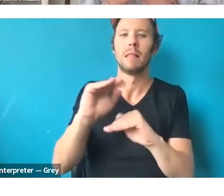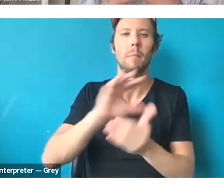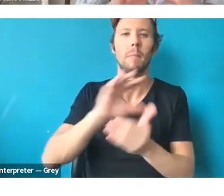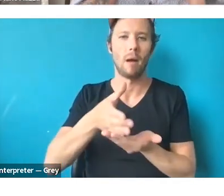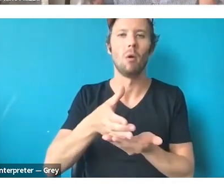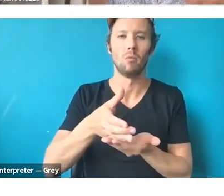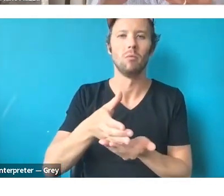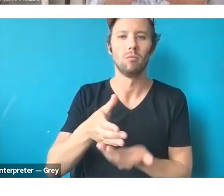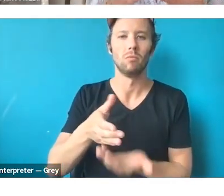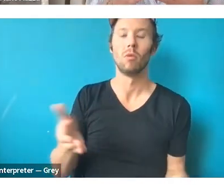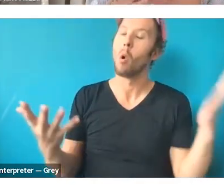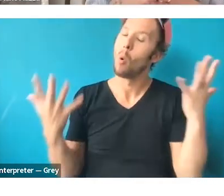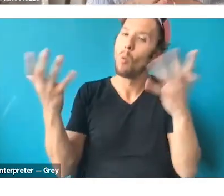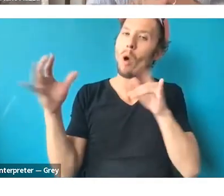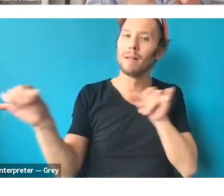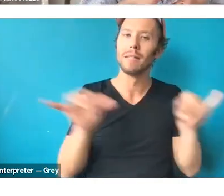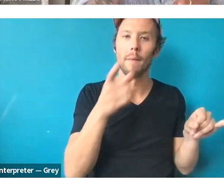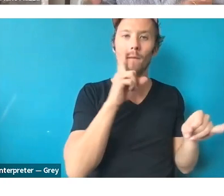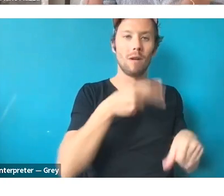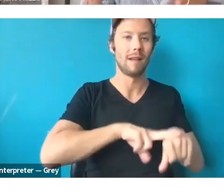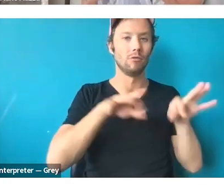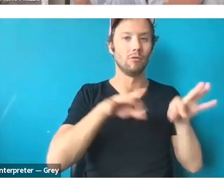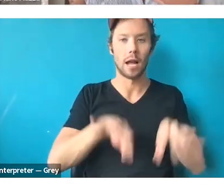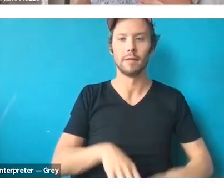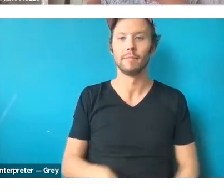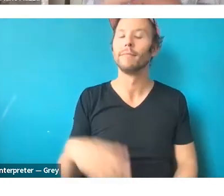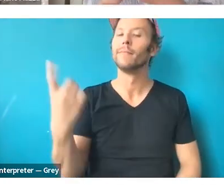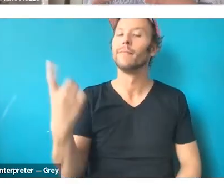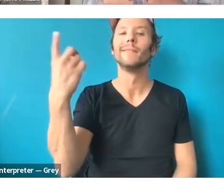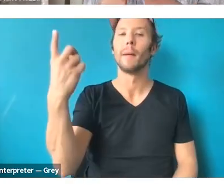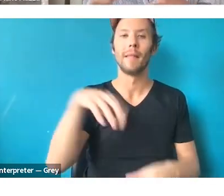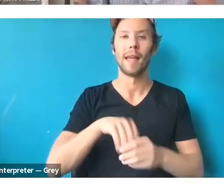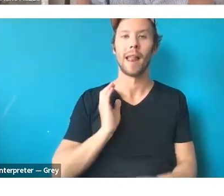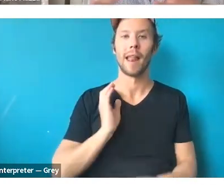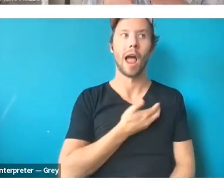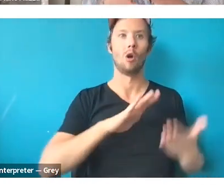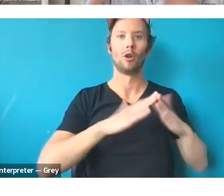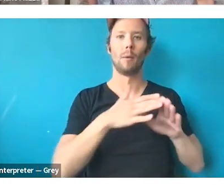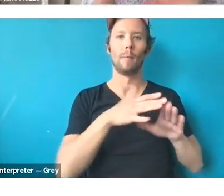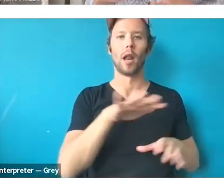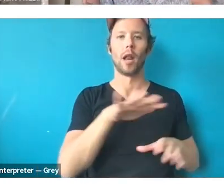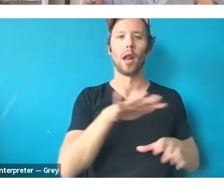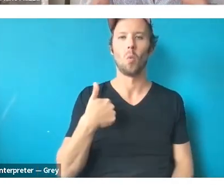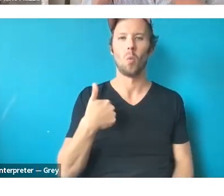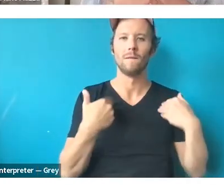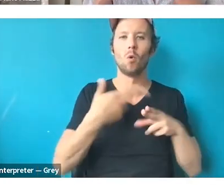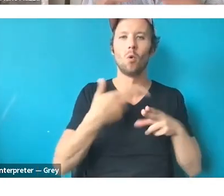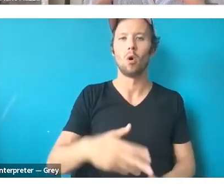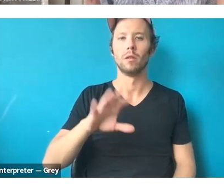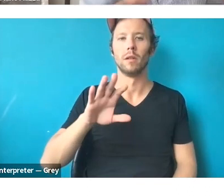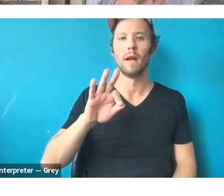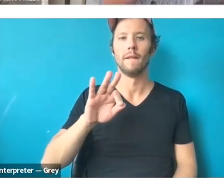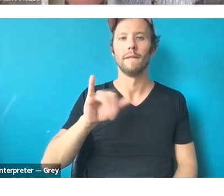the like sustainable fashion world is something called a fiber shed, which means that all of the fabric is grown from locally